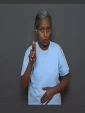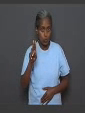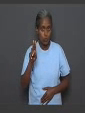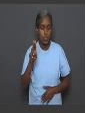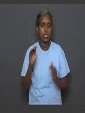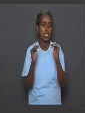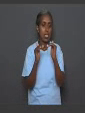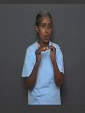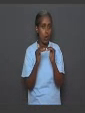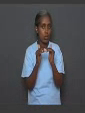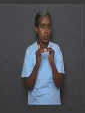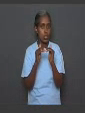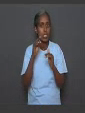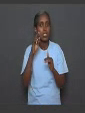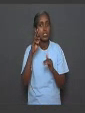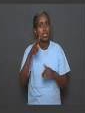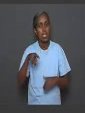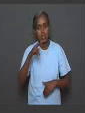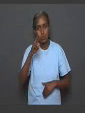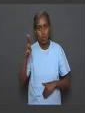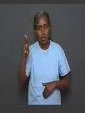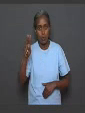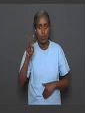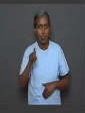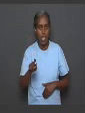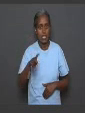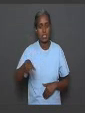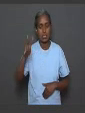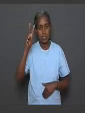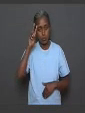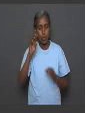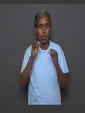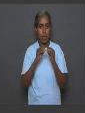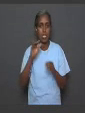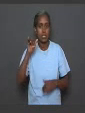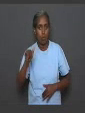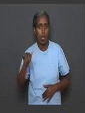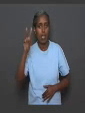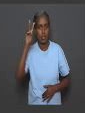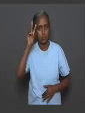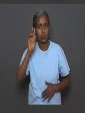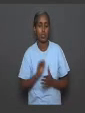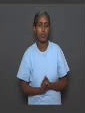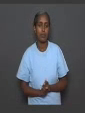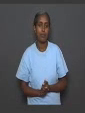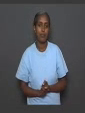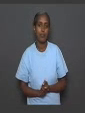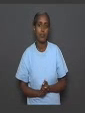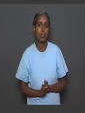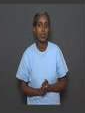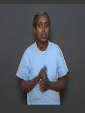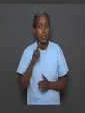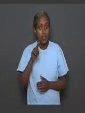is equal to the square root of x squared plus y squared. You